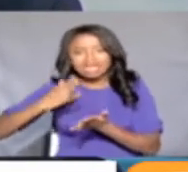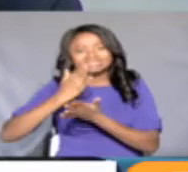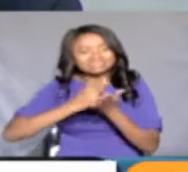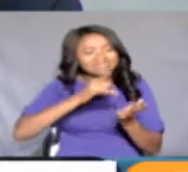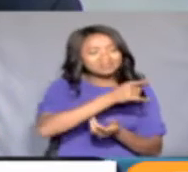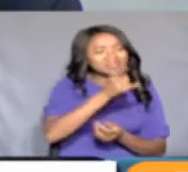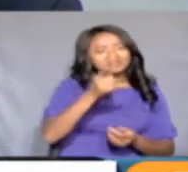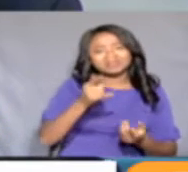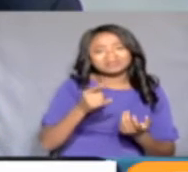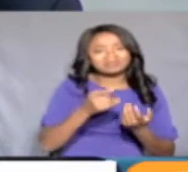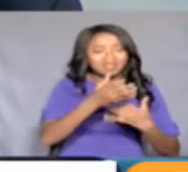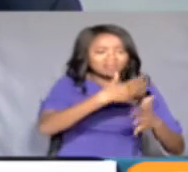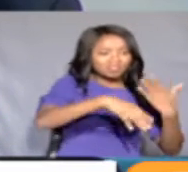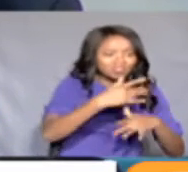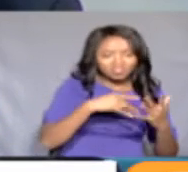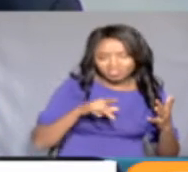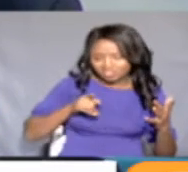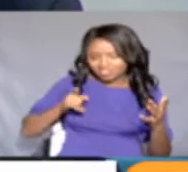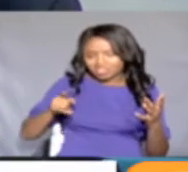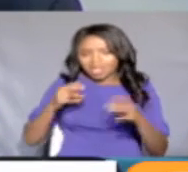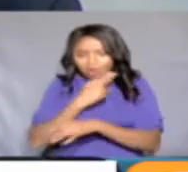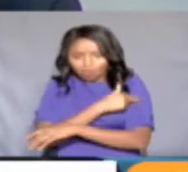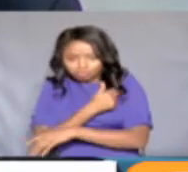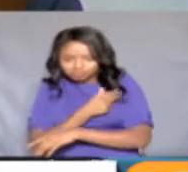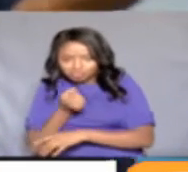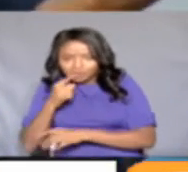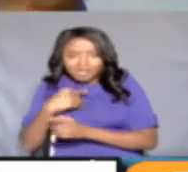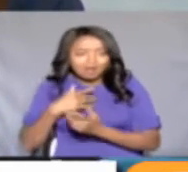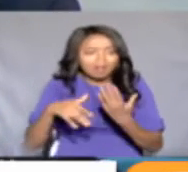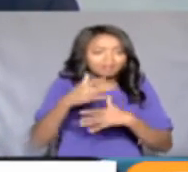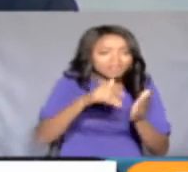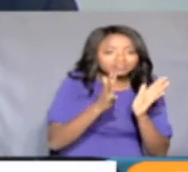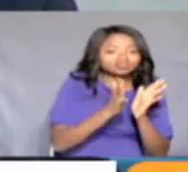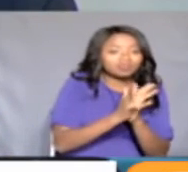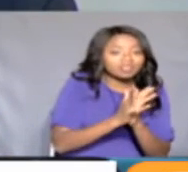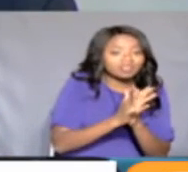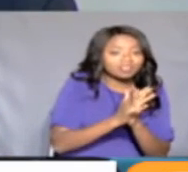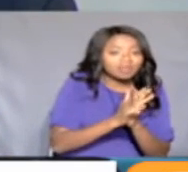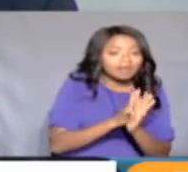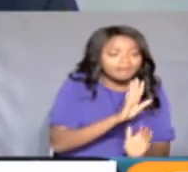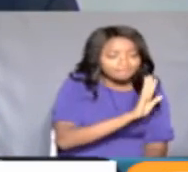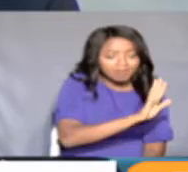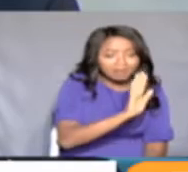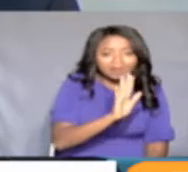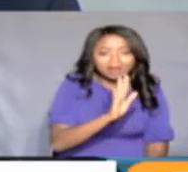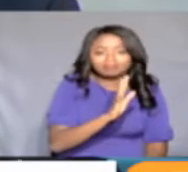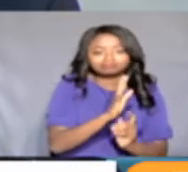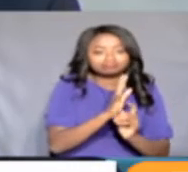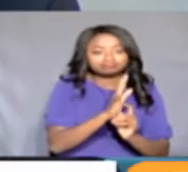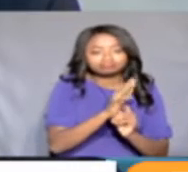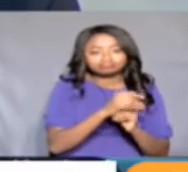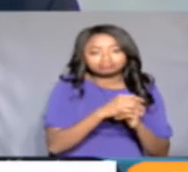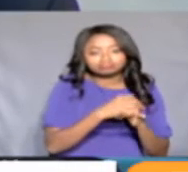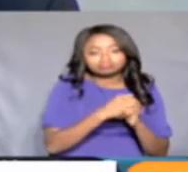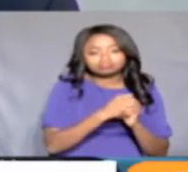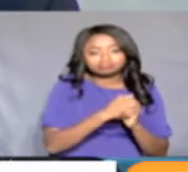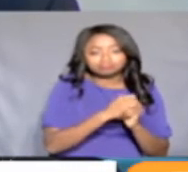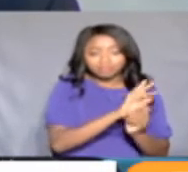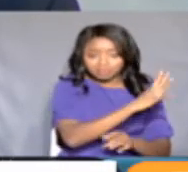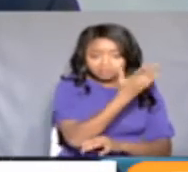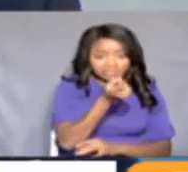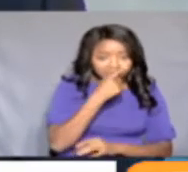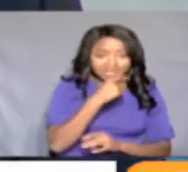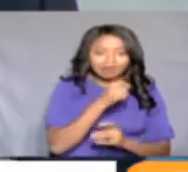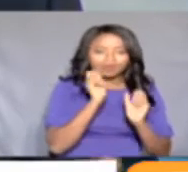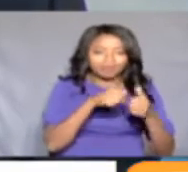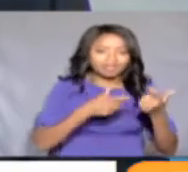mixing conventional medicines with traditional medicines, those are the people that we can call quacks, or people that have extensive claims.